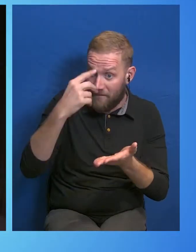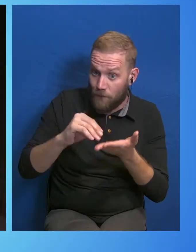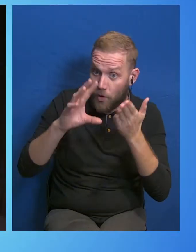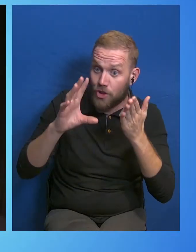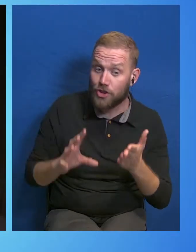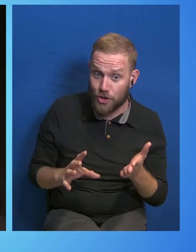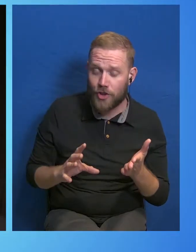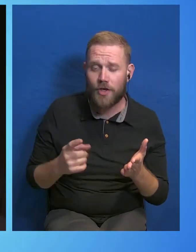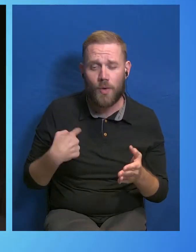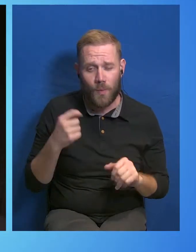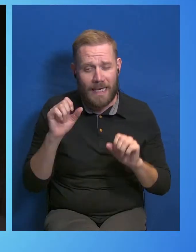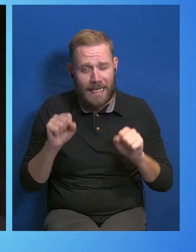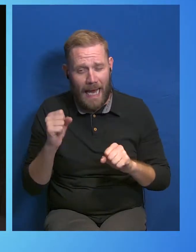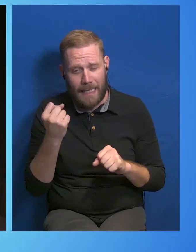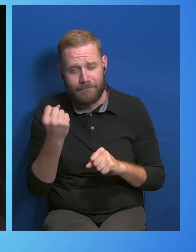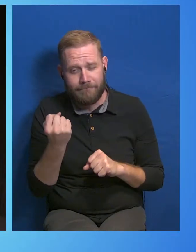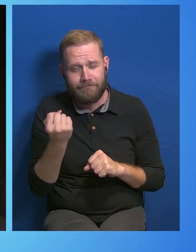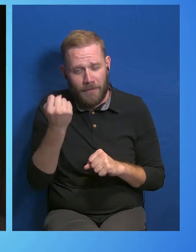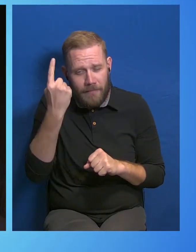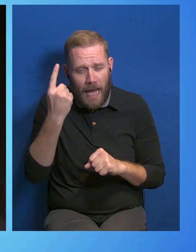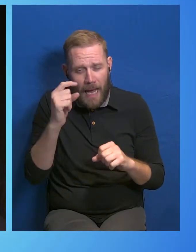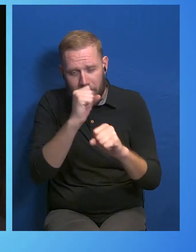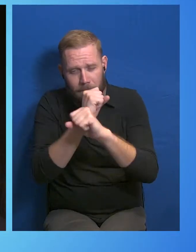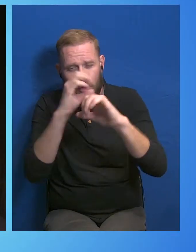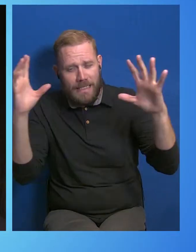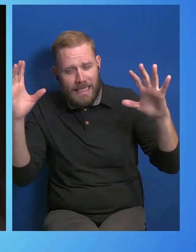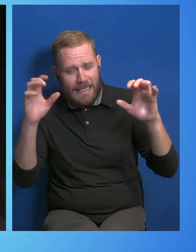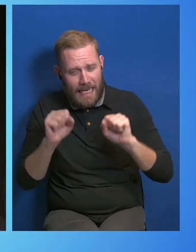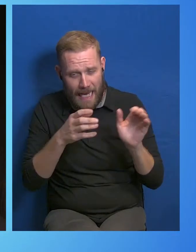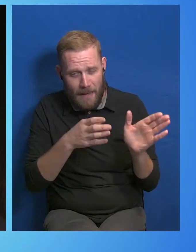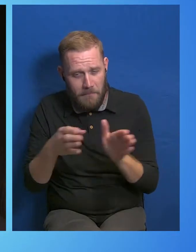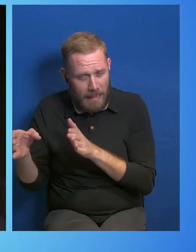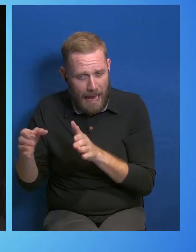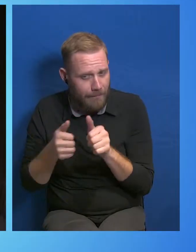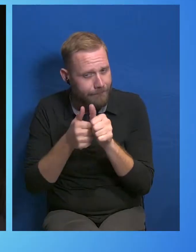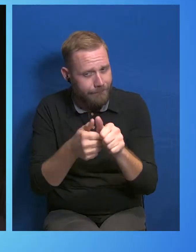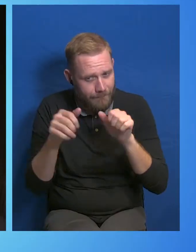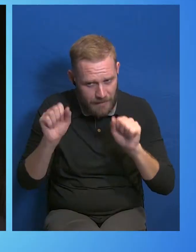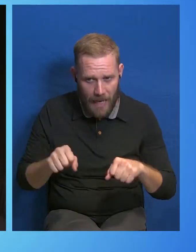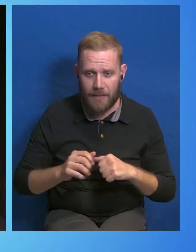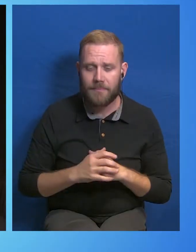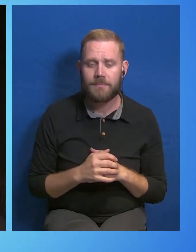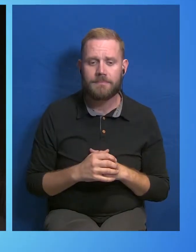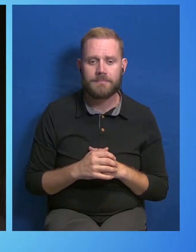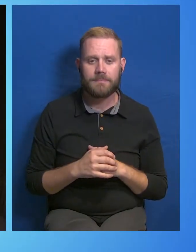we have an idea of what they will look like, and we can plan for that.